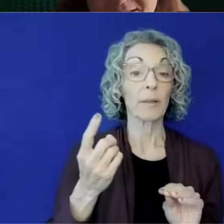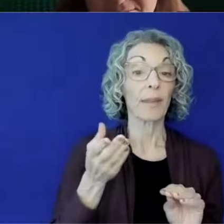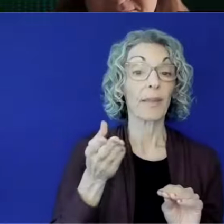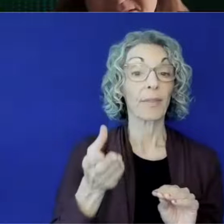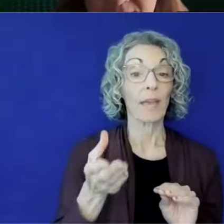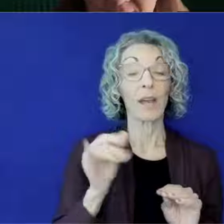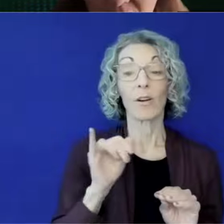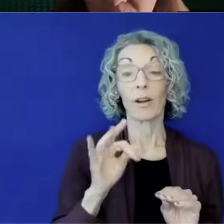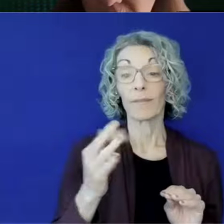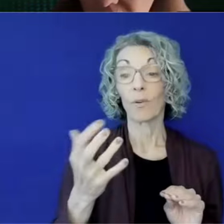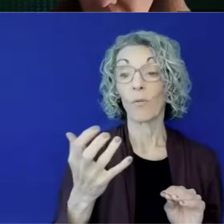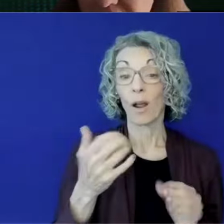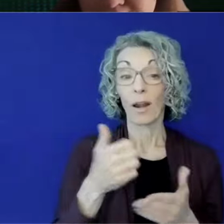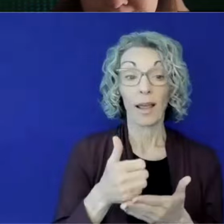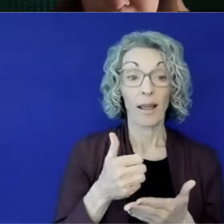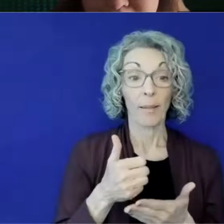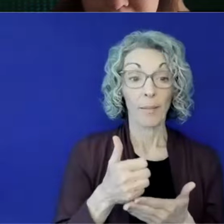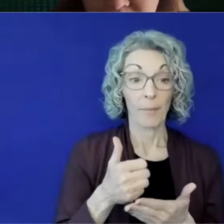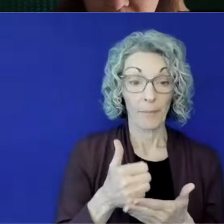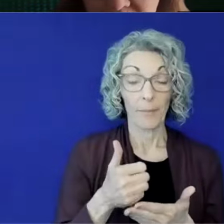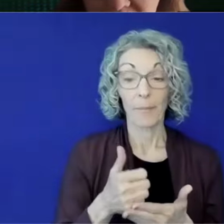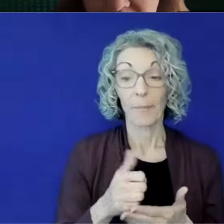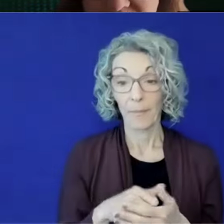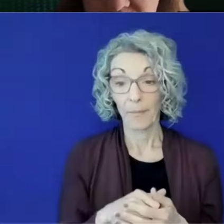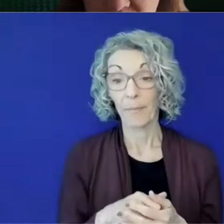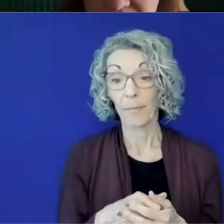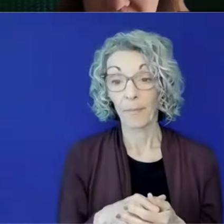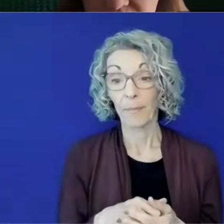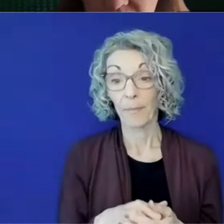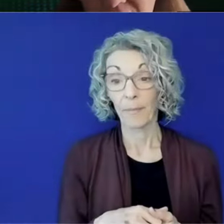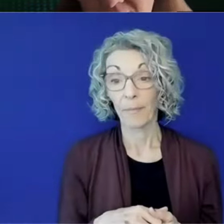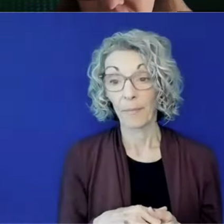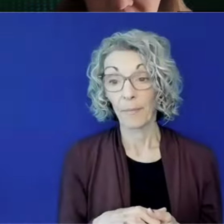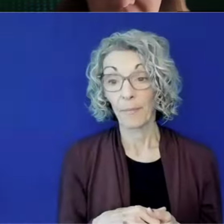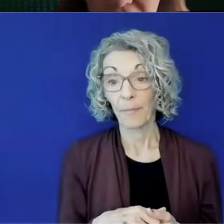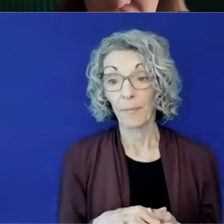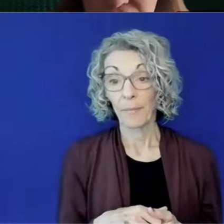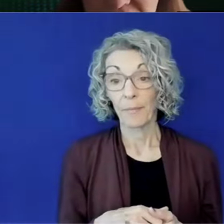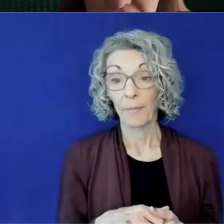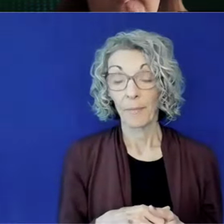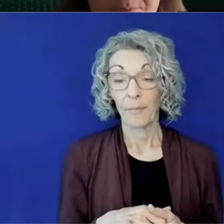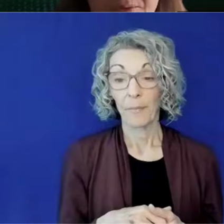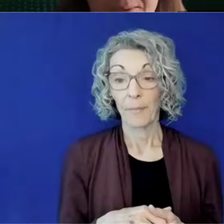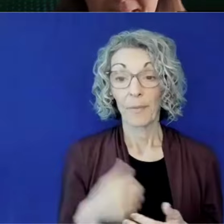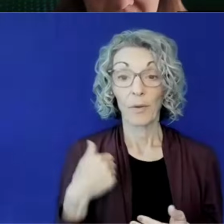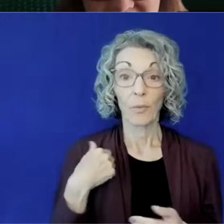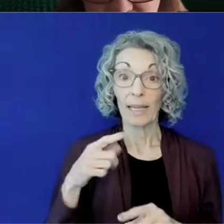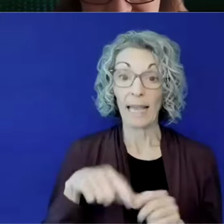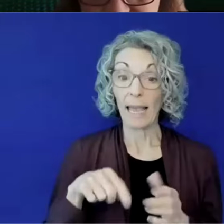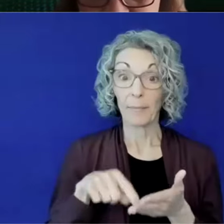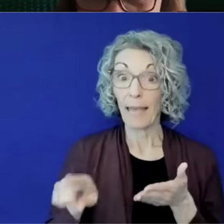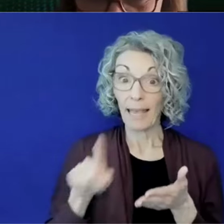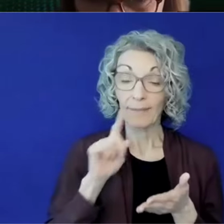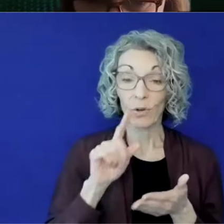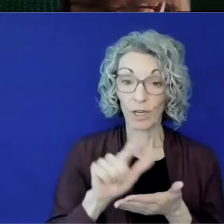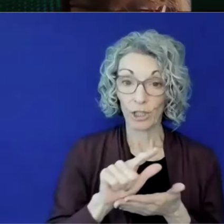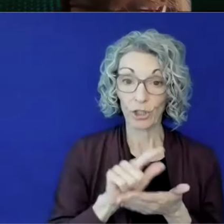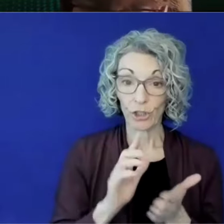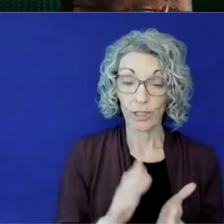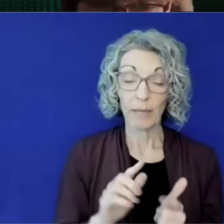you'd like some help, and we can see what we can do. We can't pay for an attorney for you, but we might have some